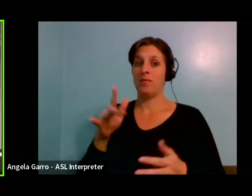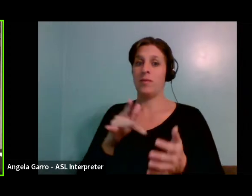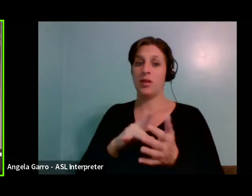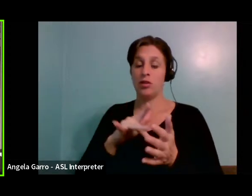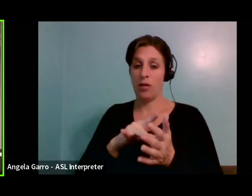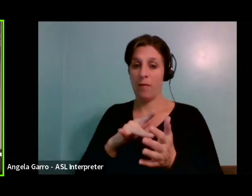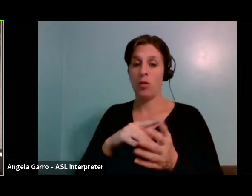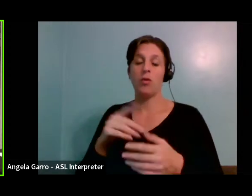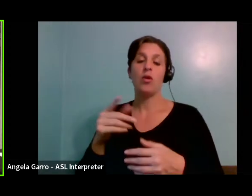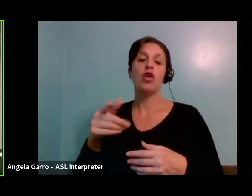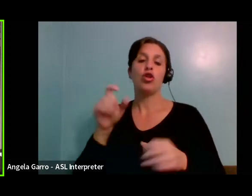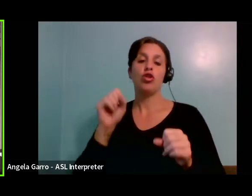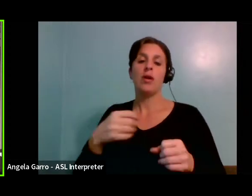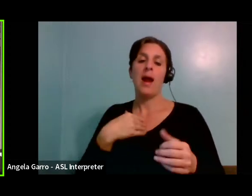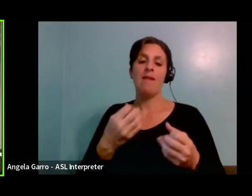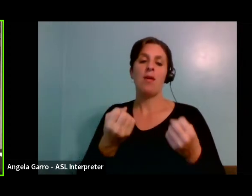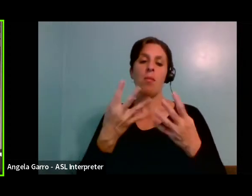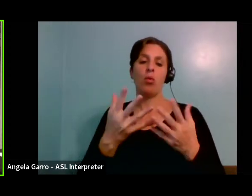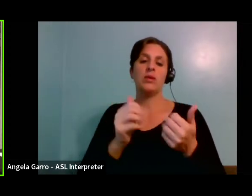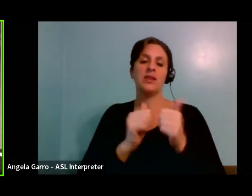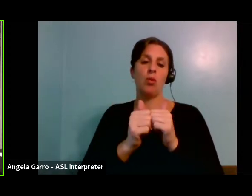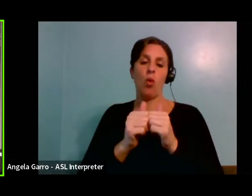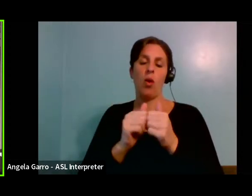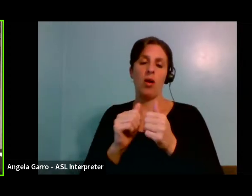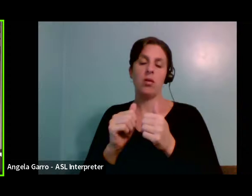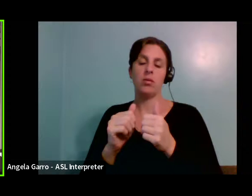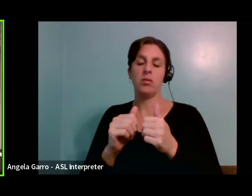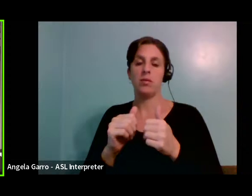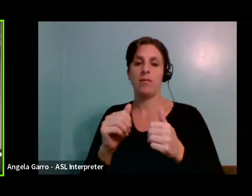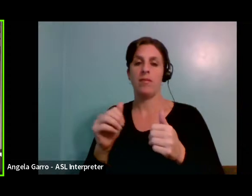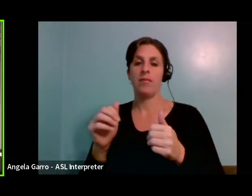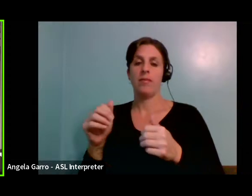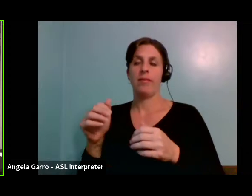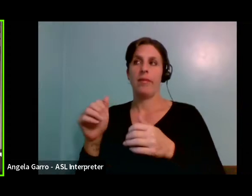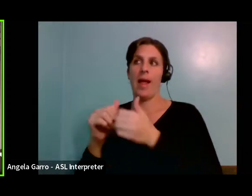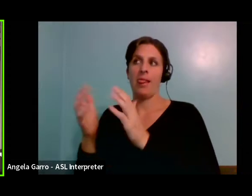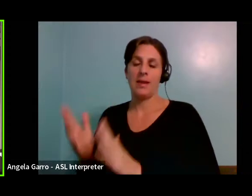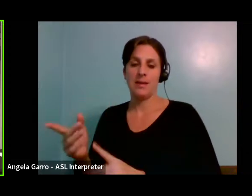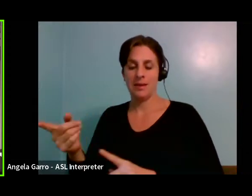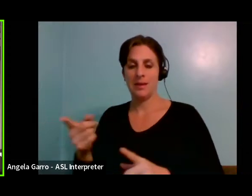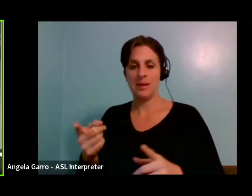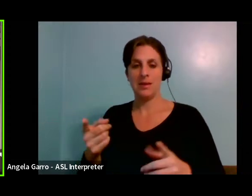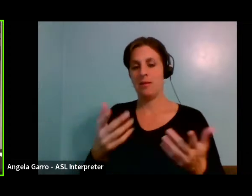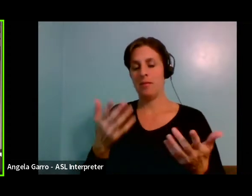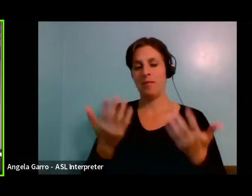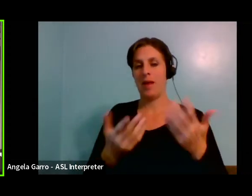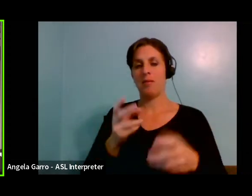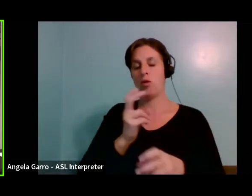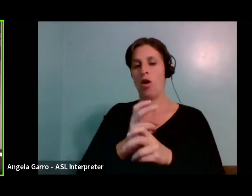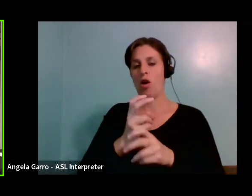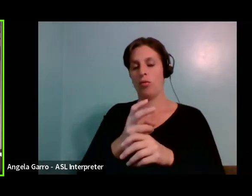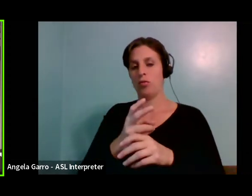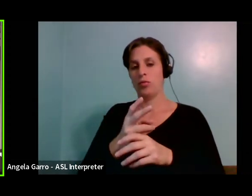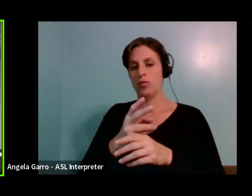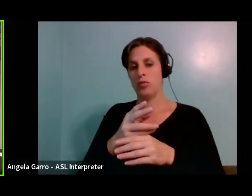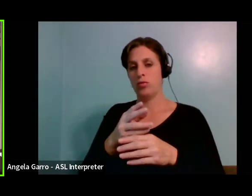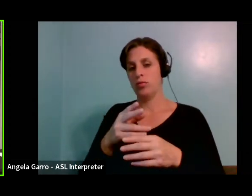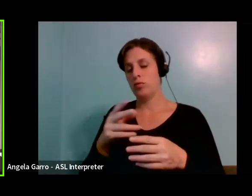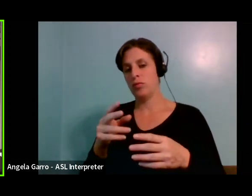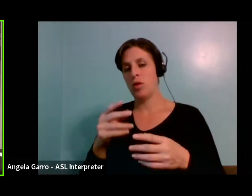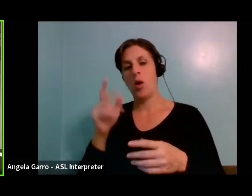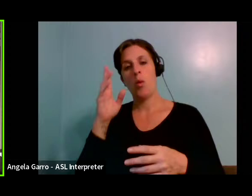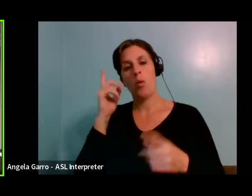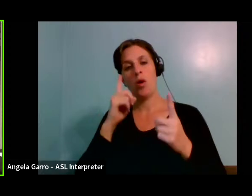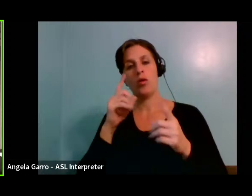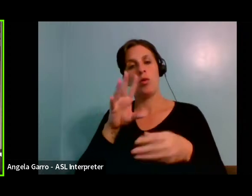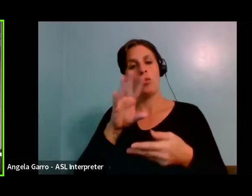have course. multi-sport athletes, Yeah, right? that's what I was wondering. So I was just kind of curious what the total number of, maybe it's too hard to conclude, but what the total number of